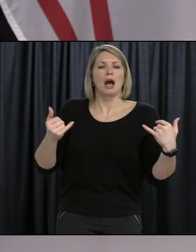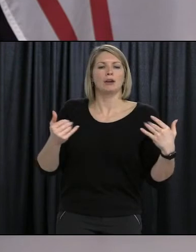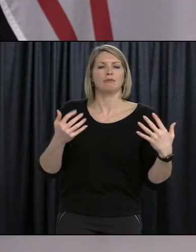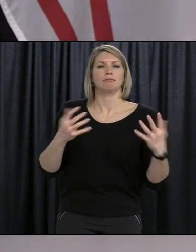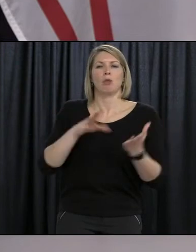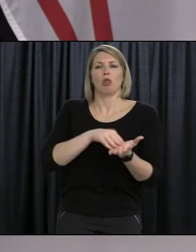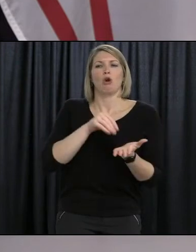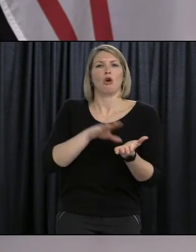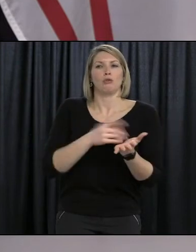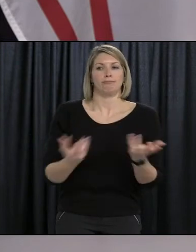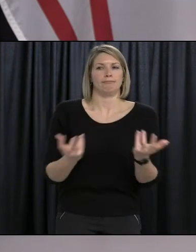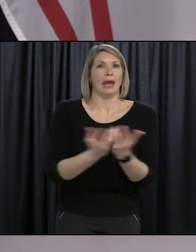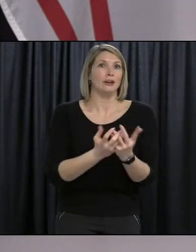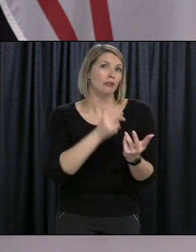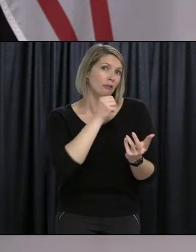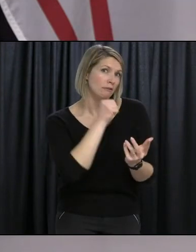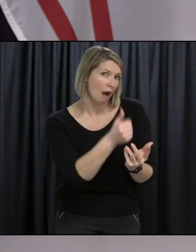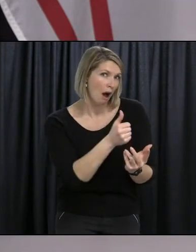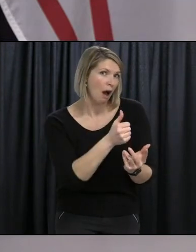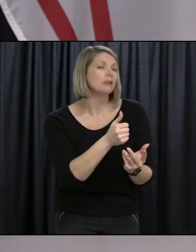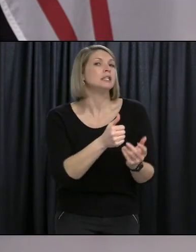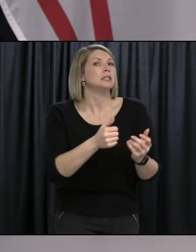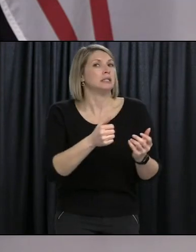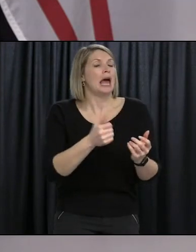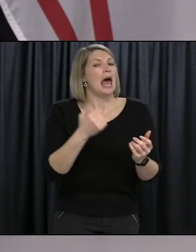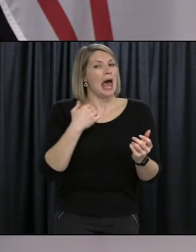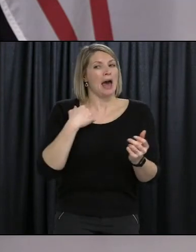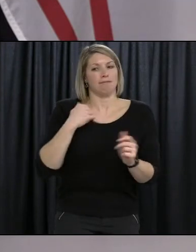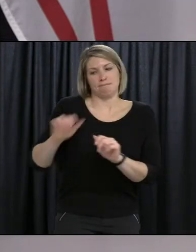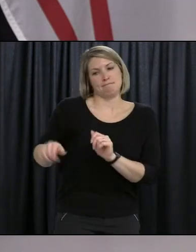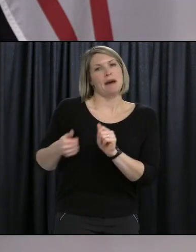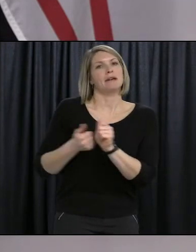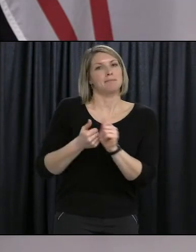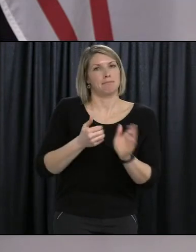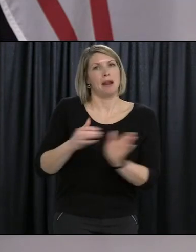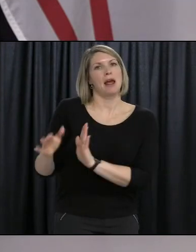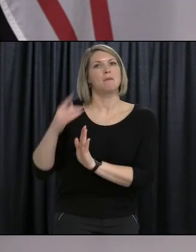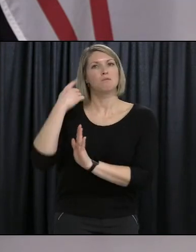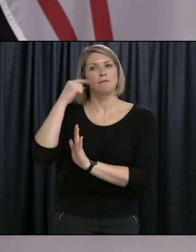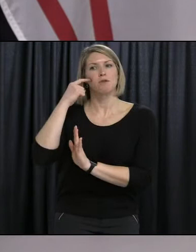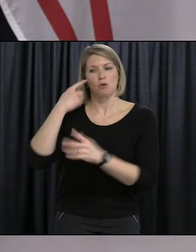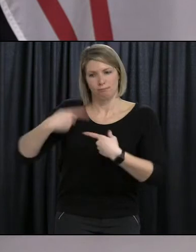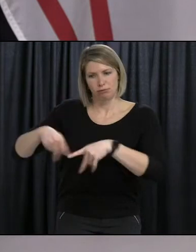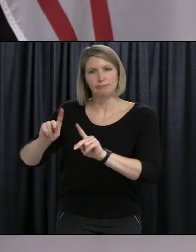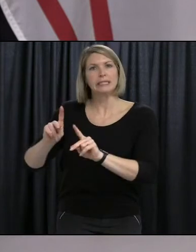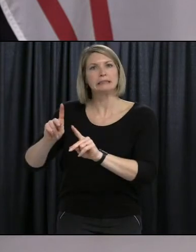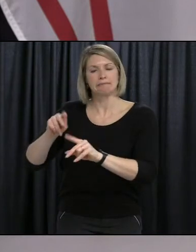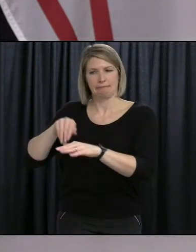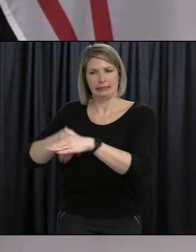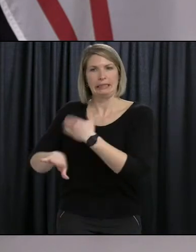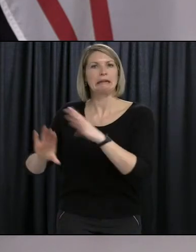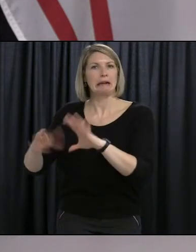in school and to receive their education that way. This has happened in other jurisdictions. It's not new to us